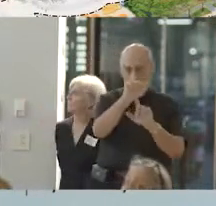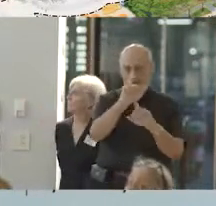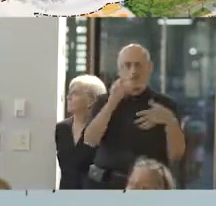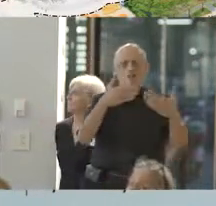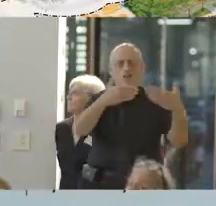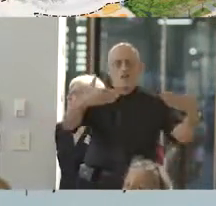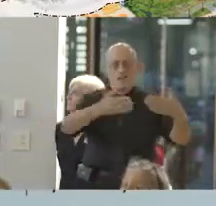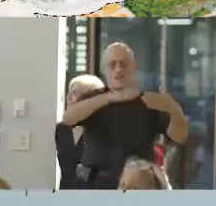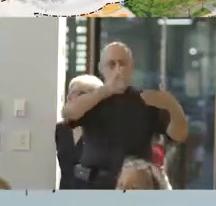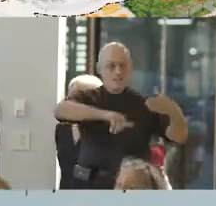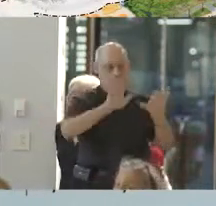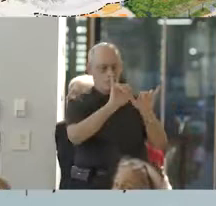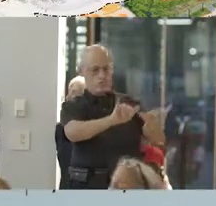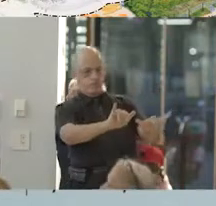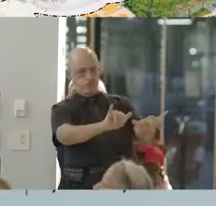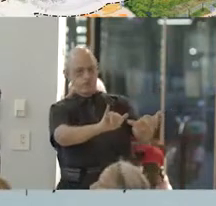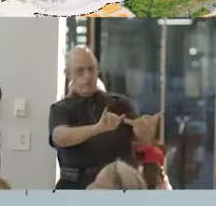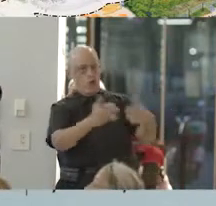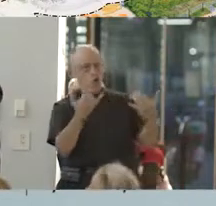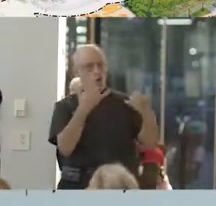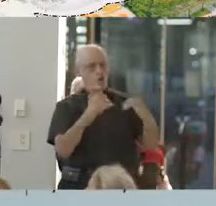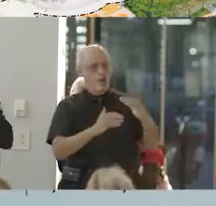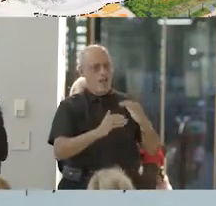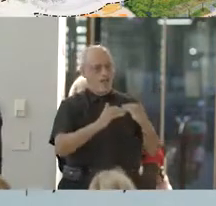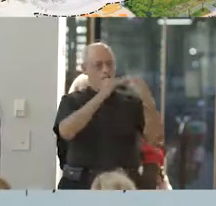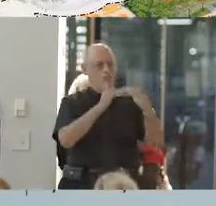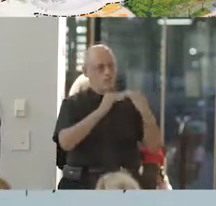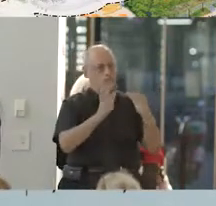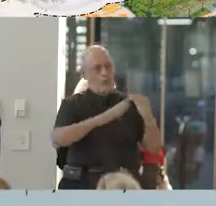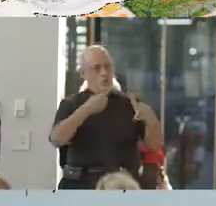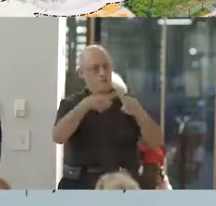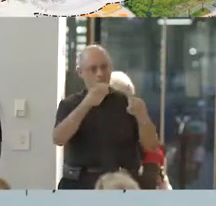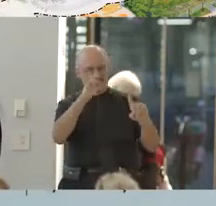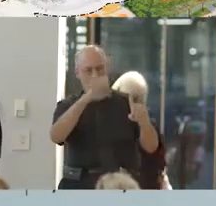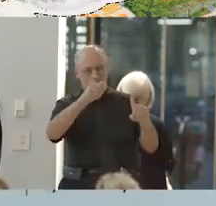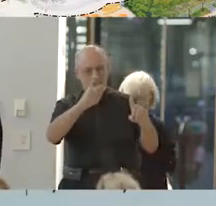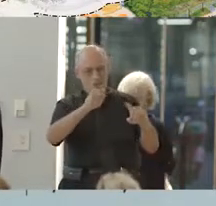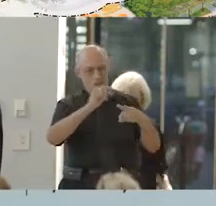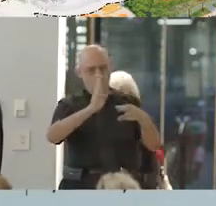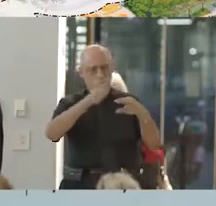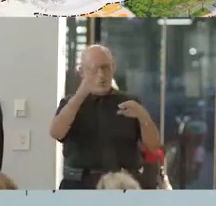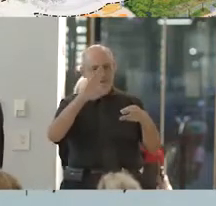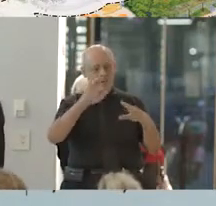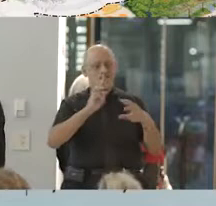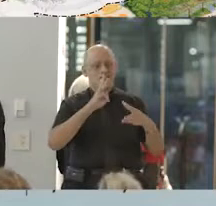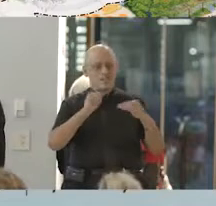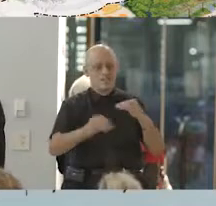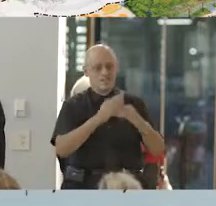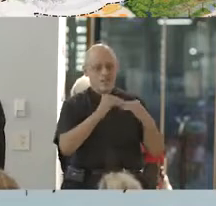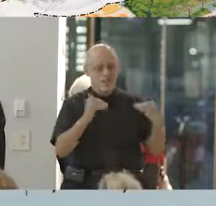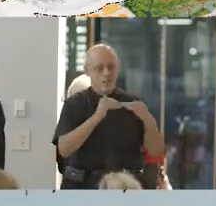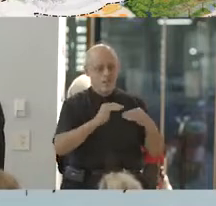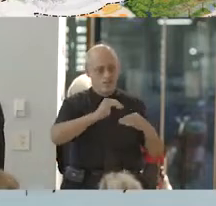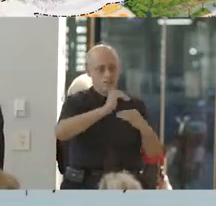esplanade stays where it is. The current elevation of the esplanade is at about plus 10 feet above mean sea level. Our